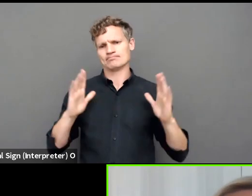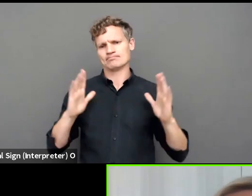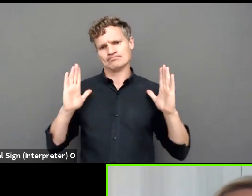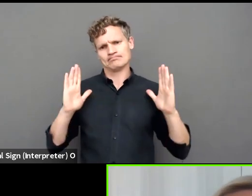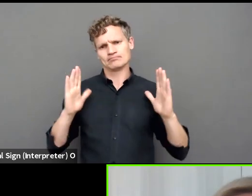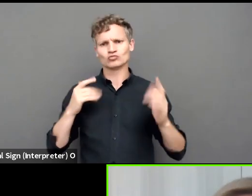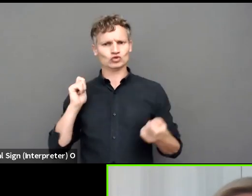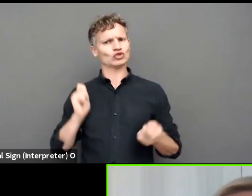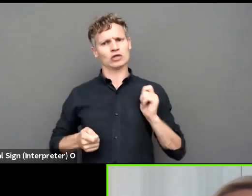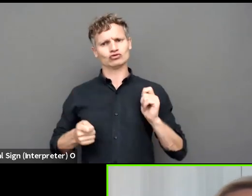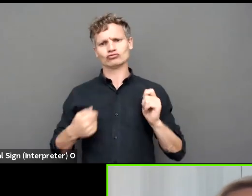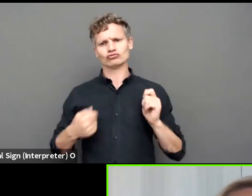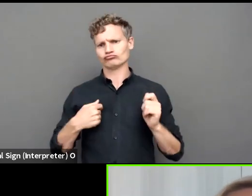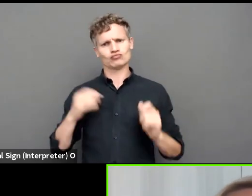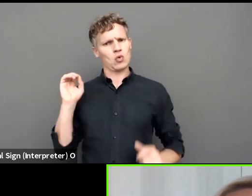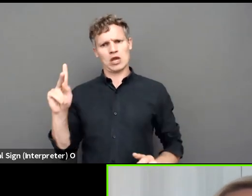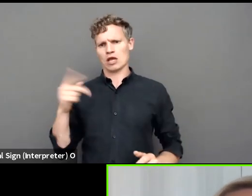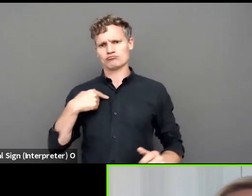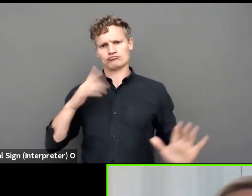can you make it personal